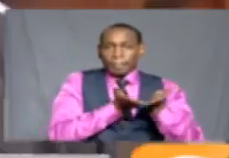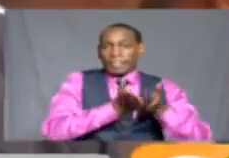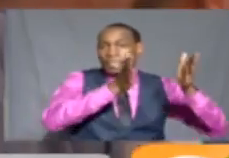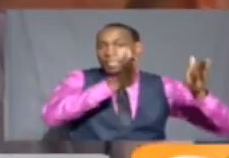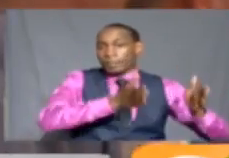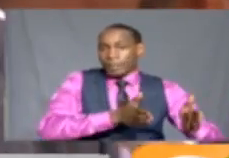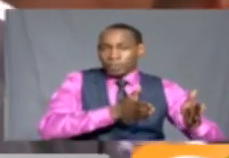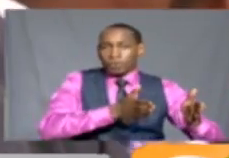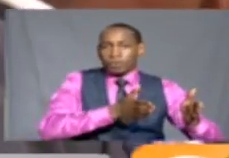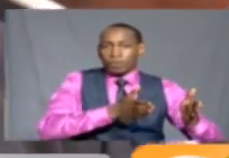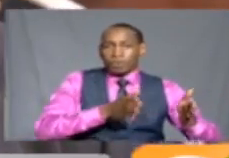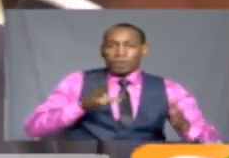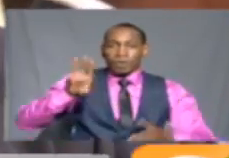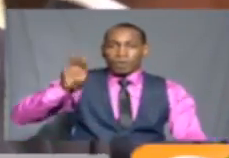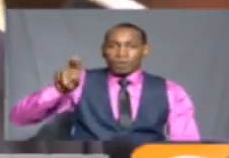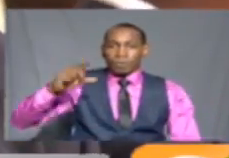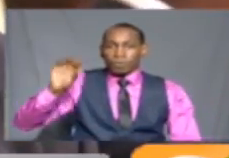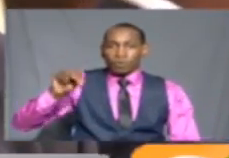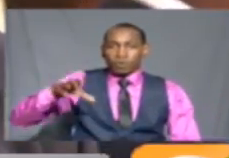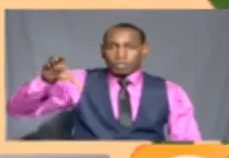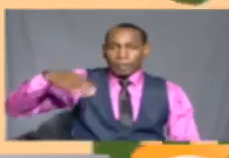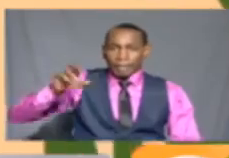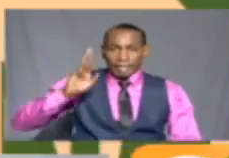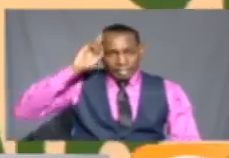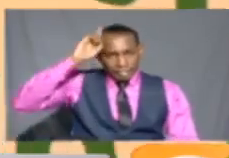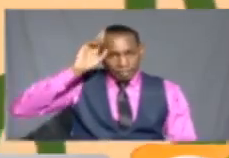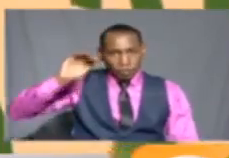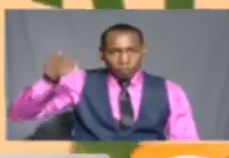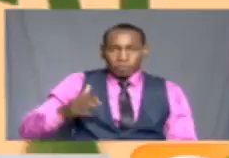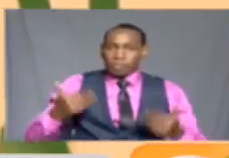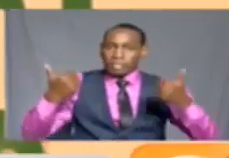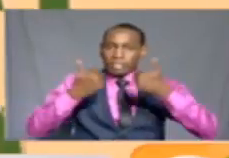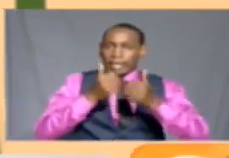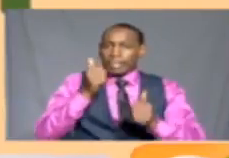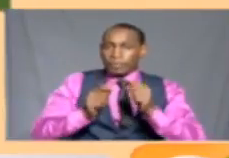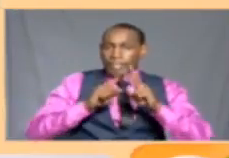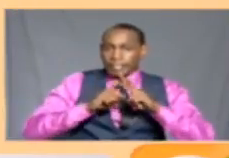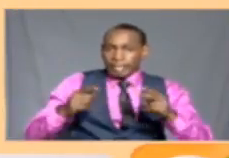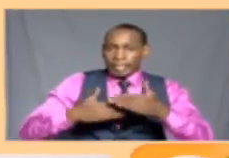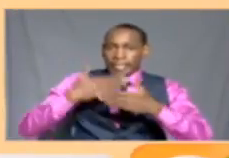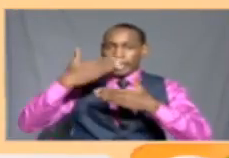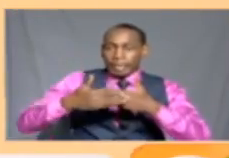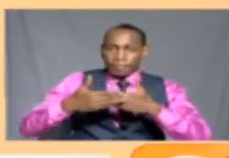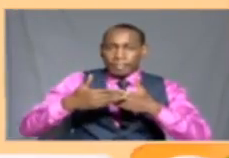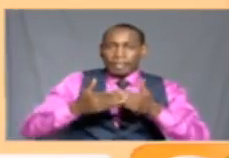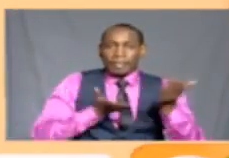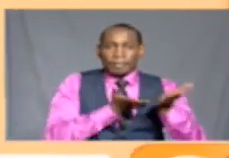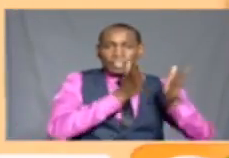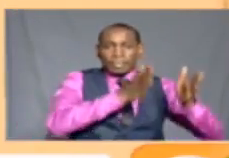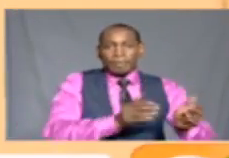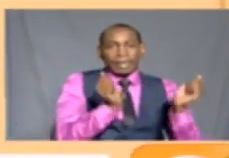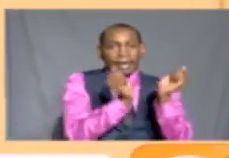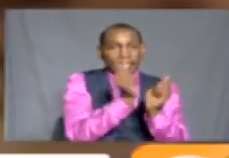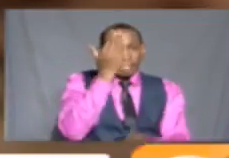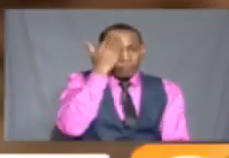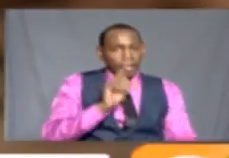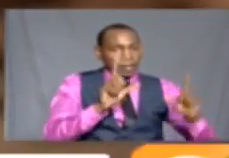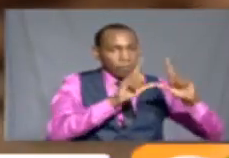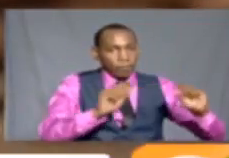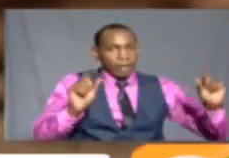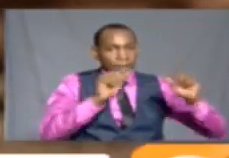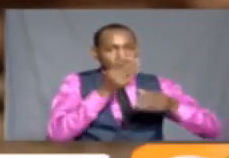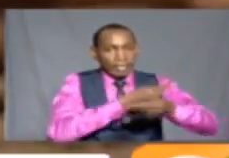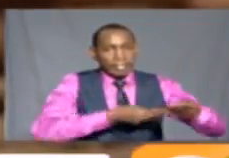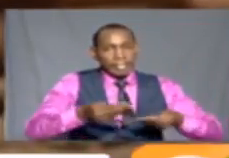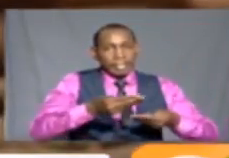proprietor of Mugo Supermarket in Nyahururu Town, a battle that started after Kigo was arrested over allegations of